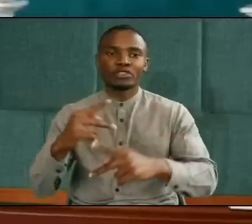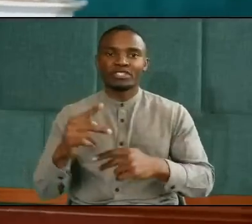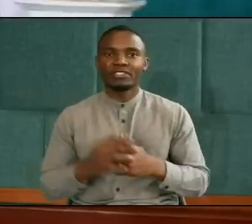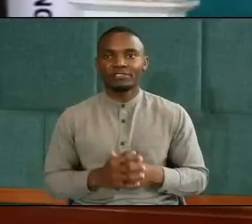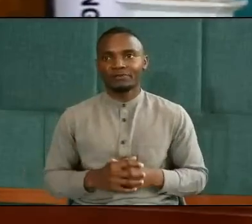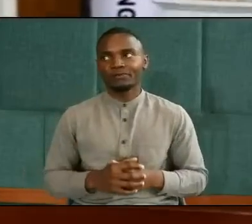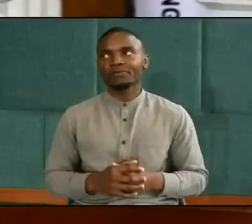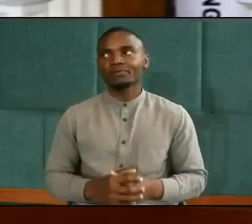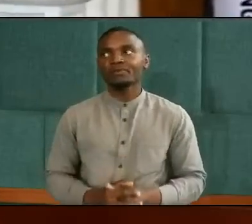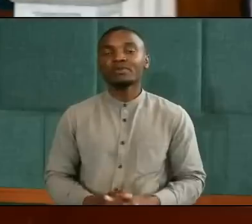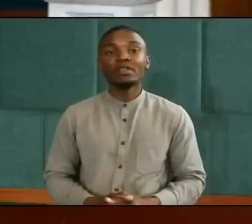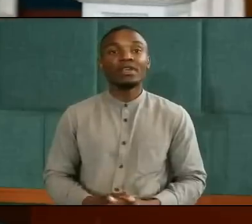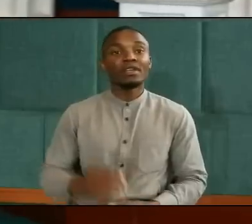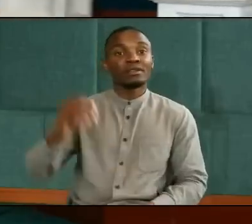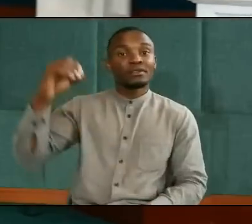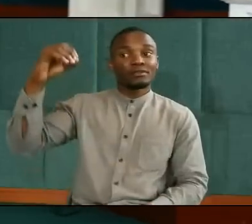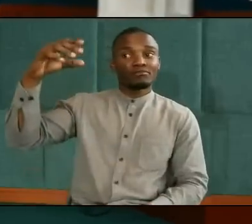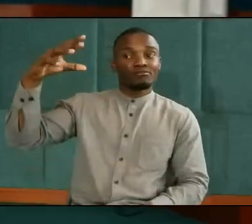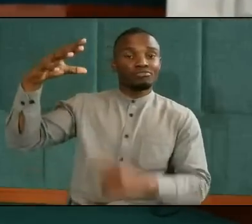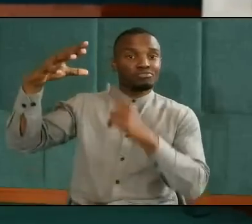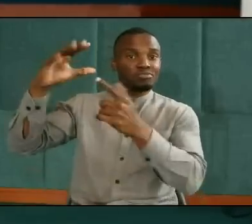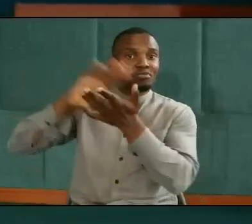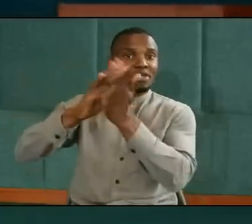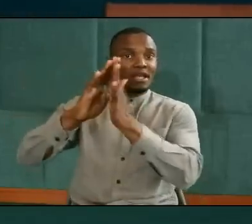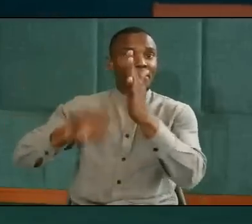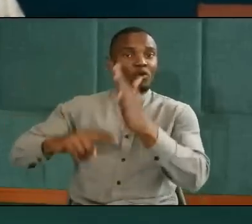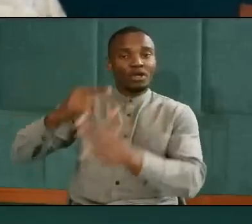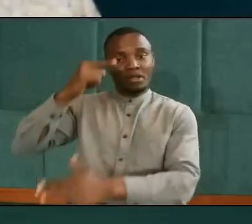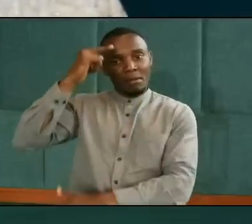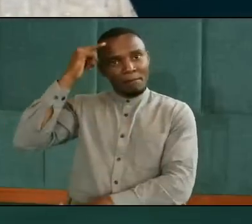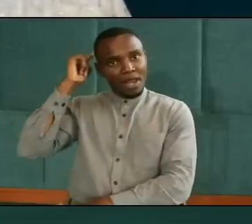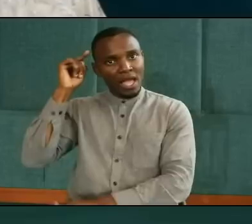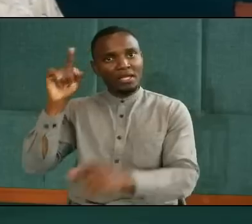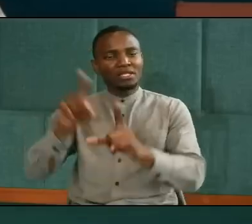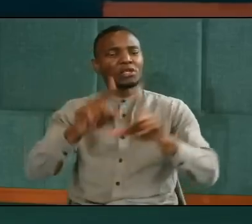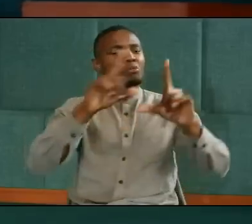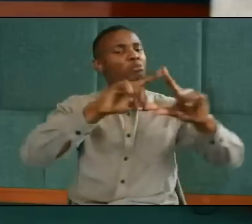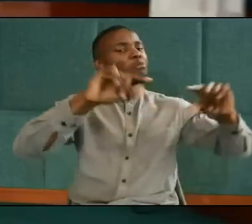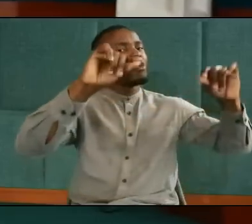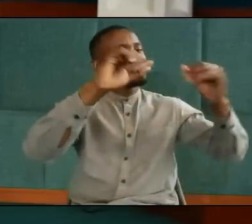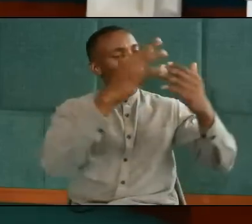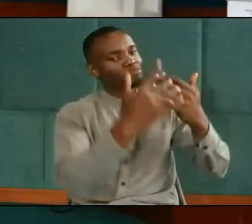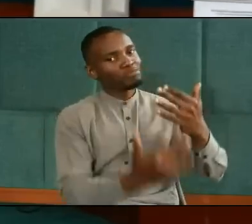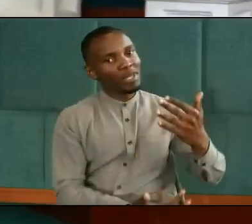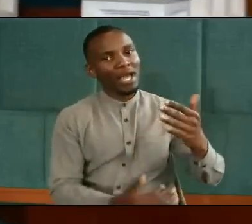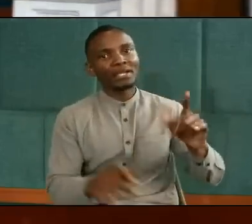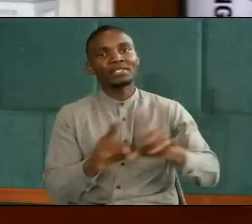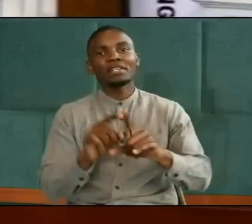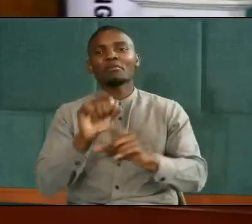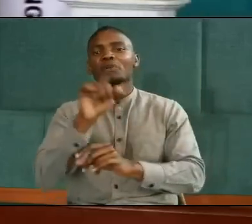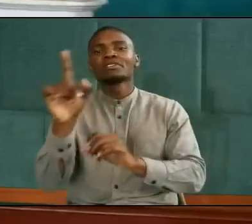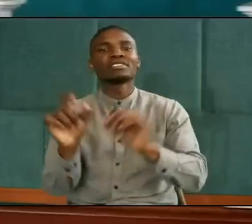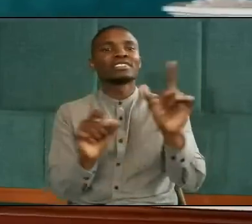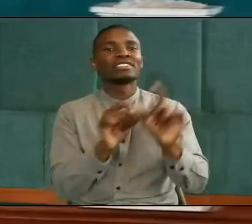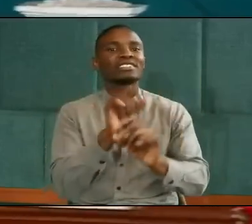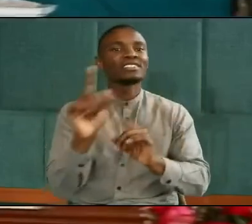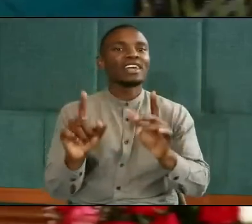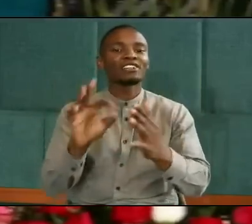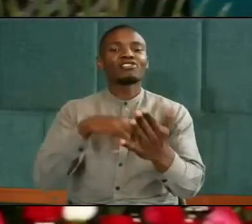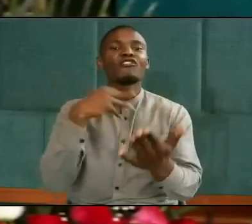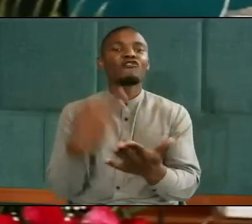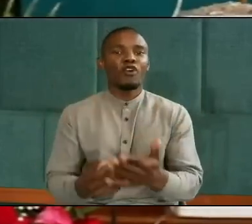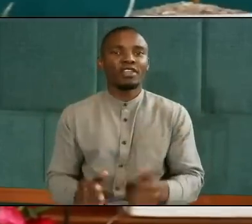Sun turning dark, moon turning blood, stars fall. Then, so let's check that one